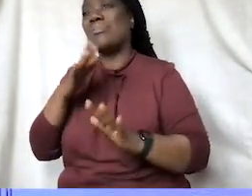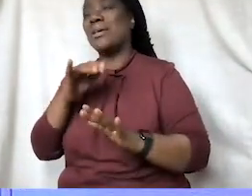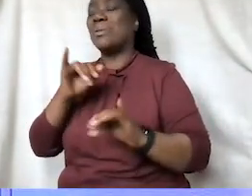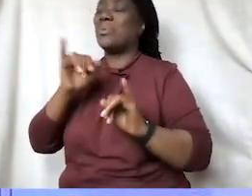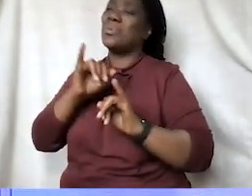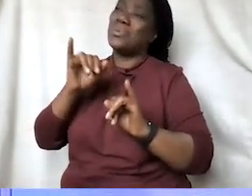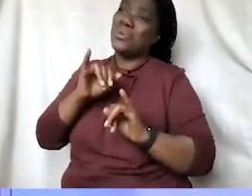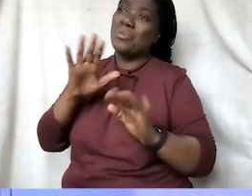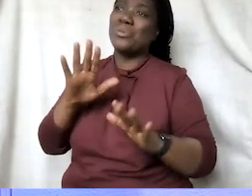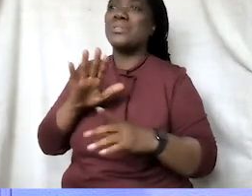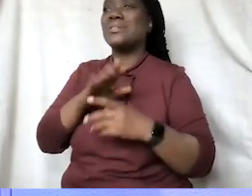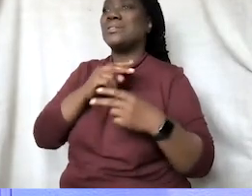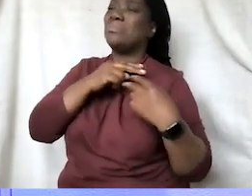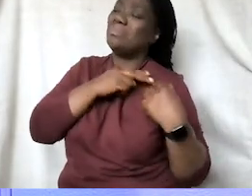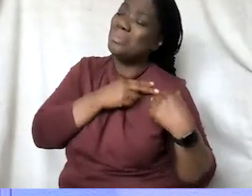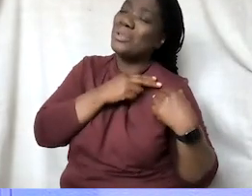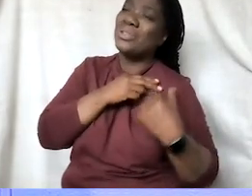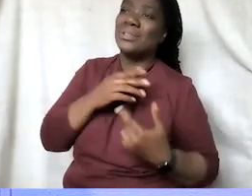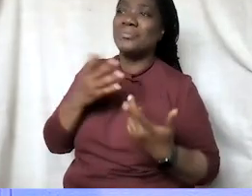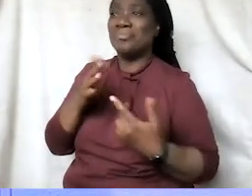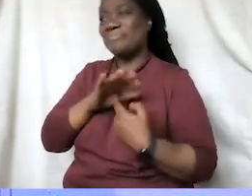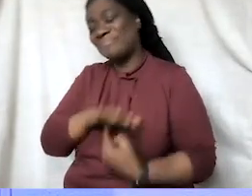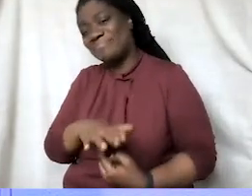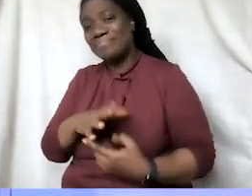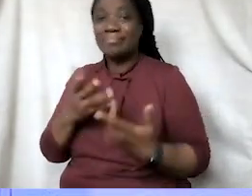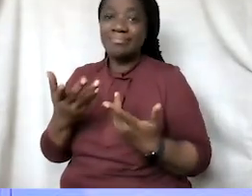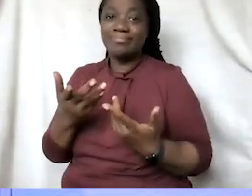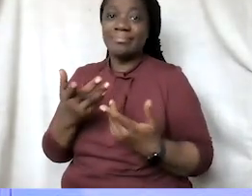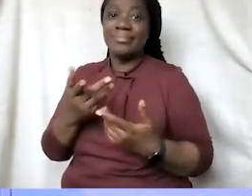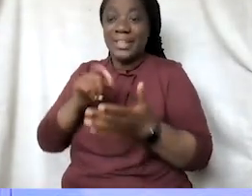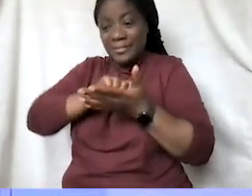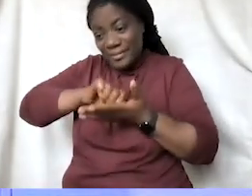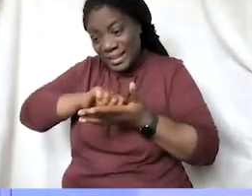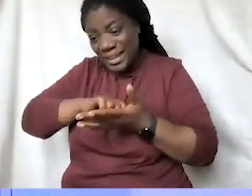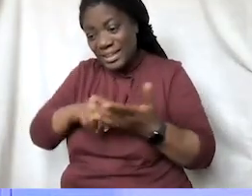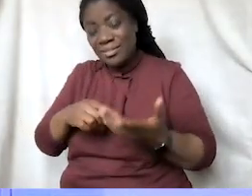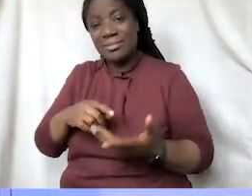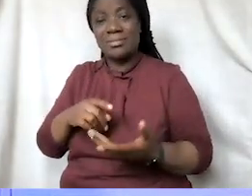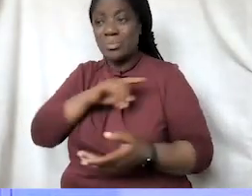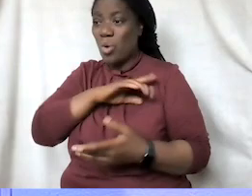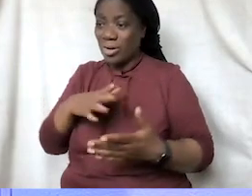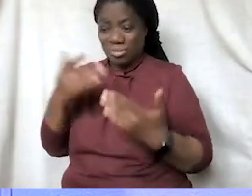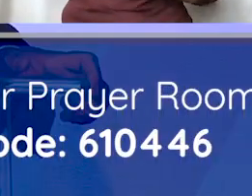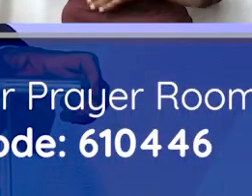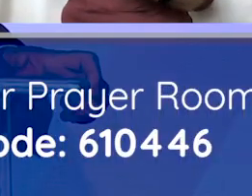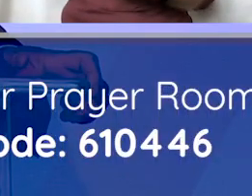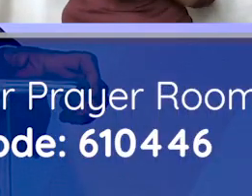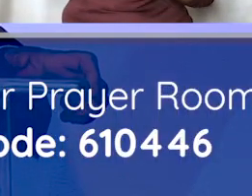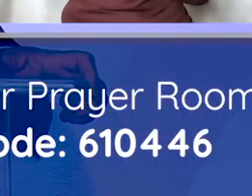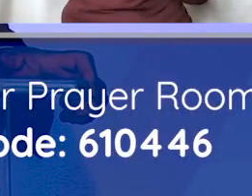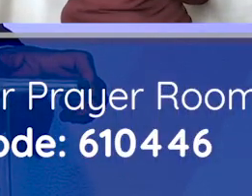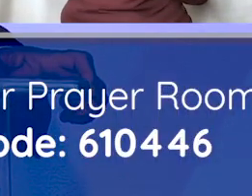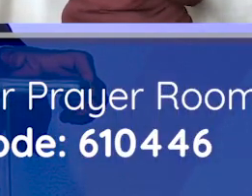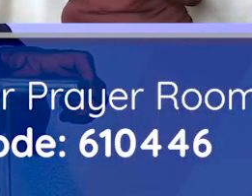tonight you may be burdened. Why not tonight fill up that decision card? Why not tonight visit the prayer room?